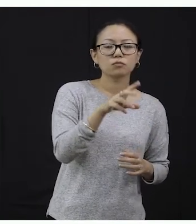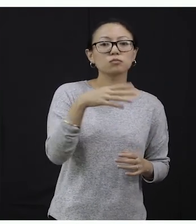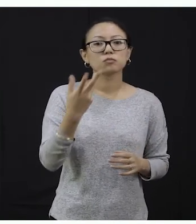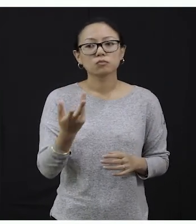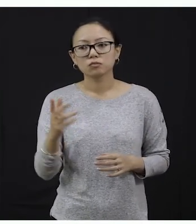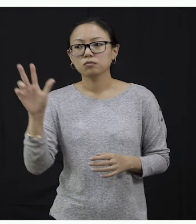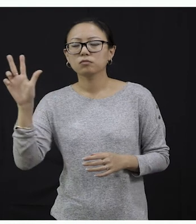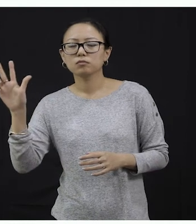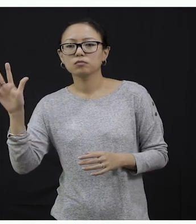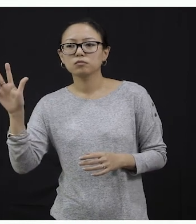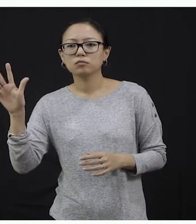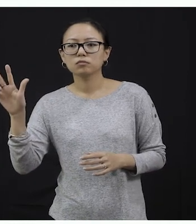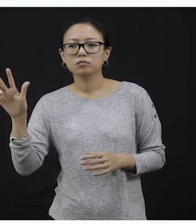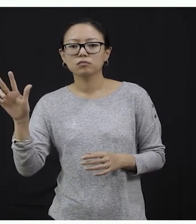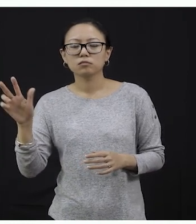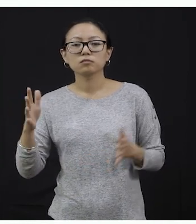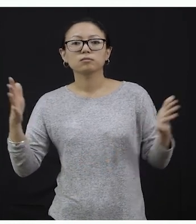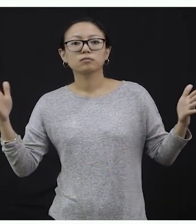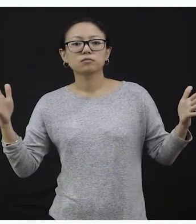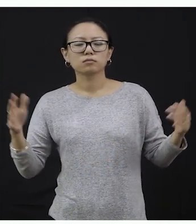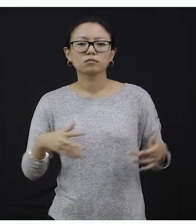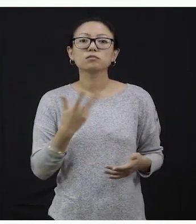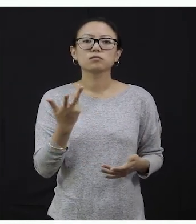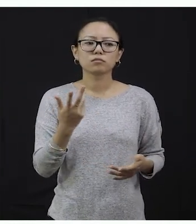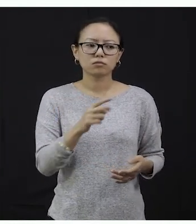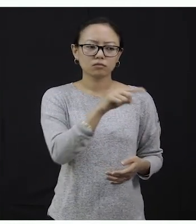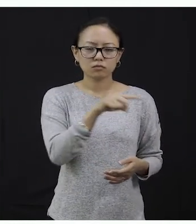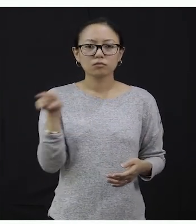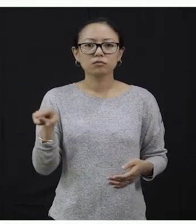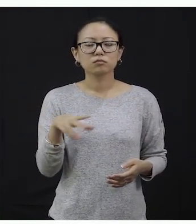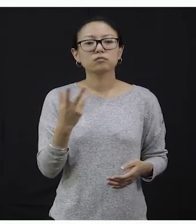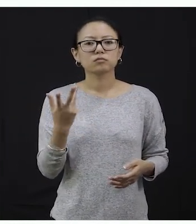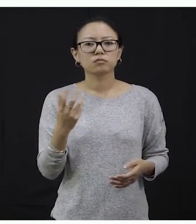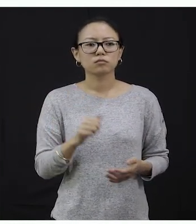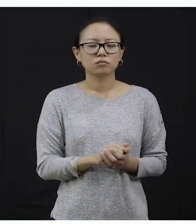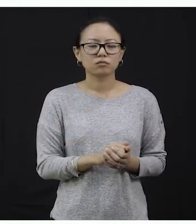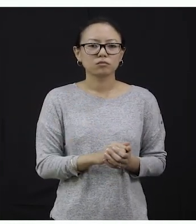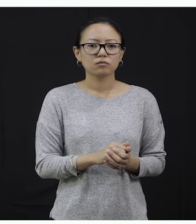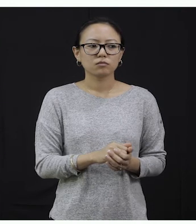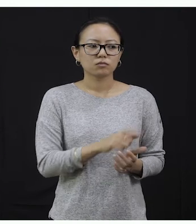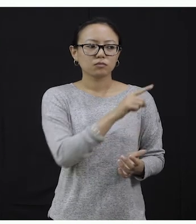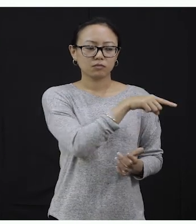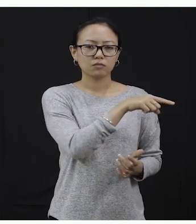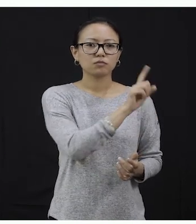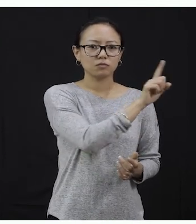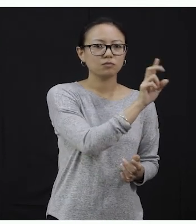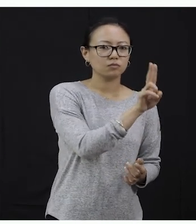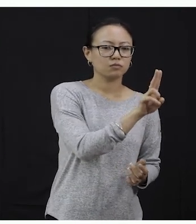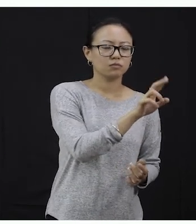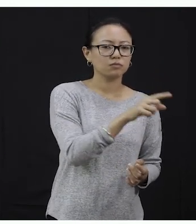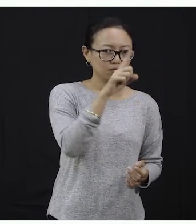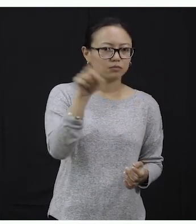Obviously, 12 is greater. Now you can imagine the numbers as the little ping of fishes. You have 12 and you have